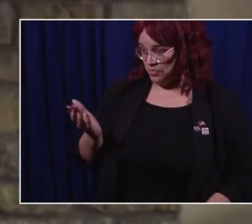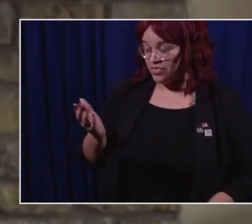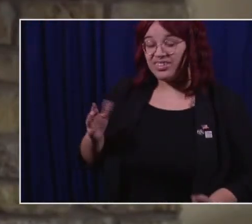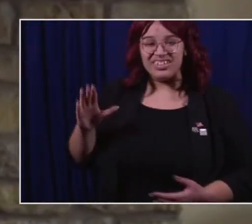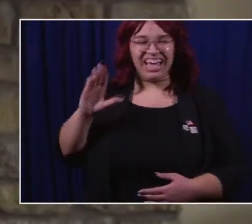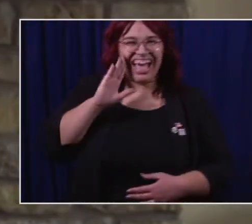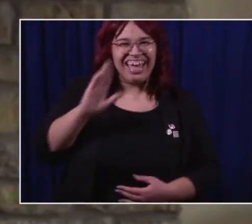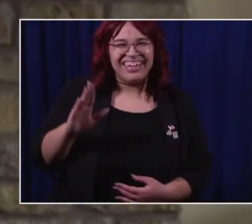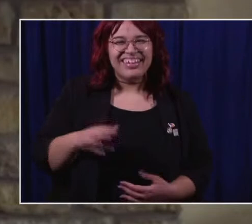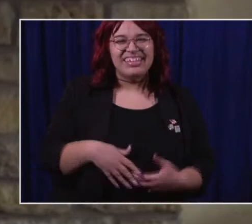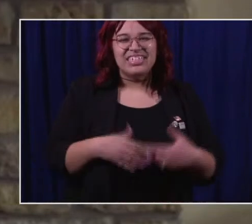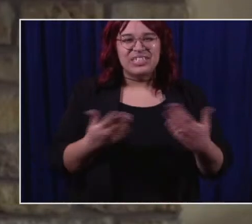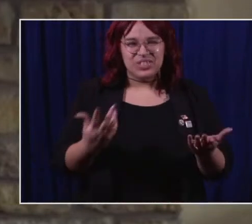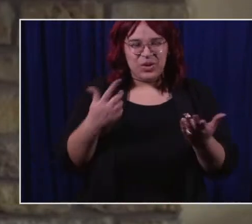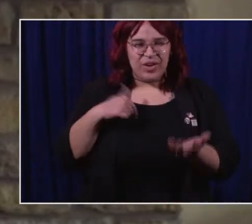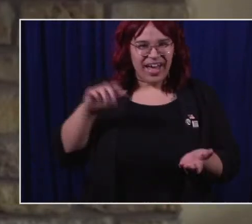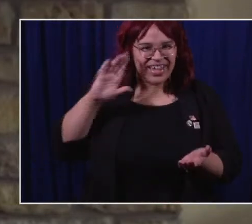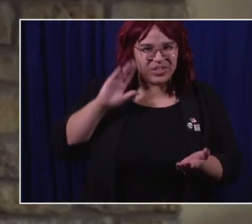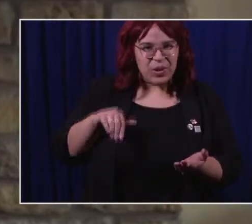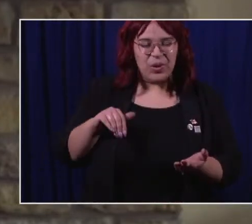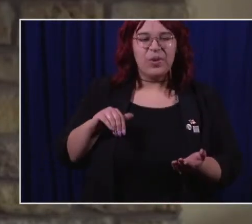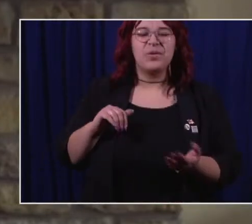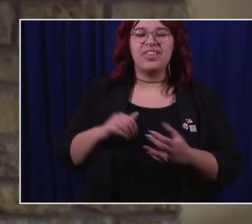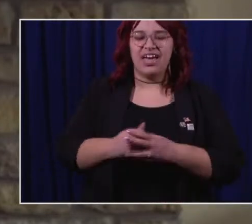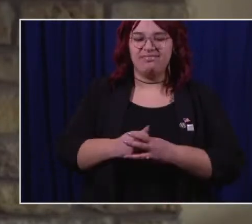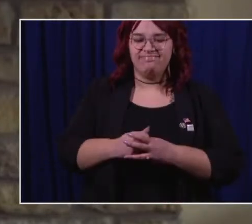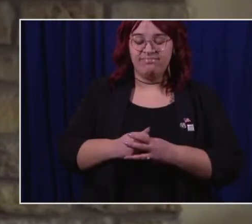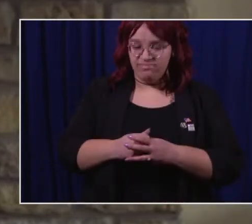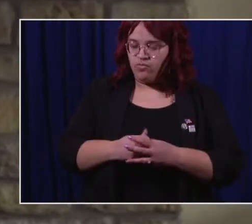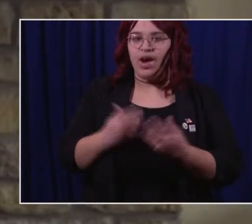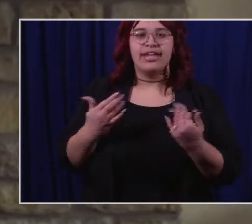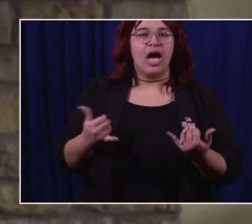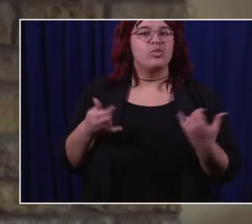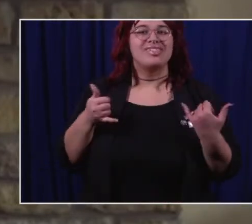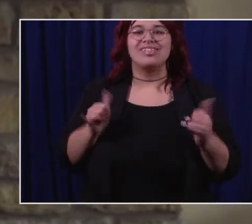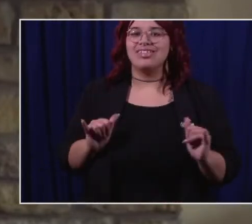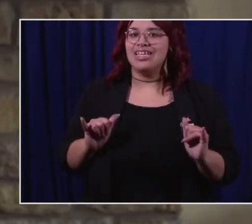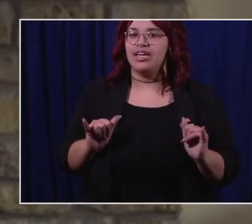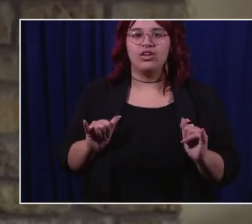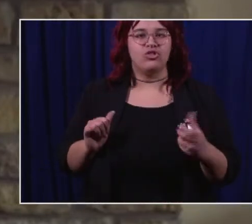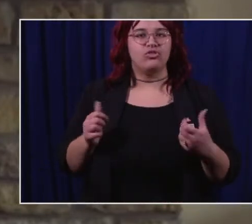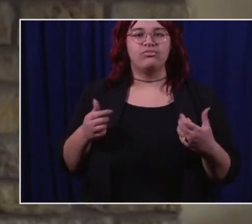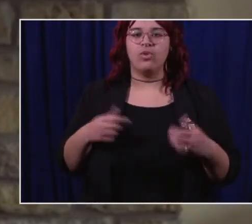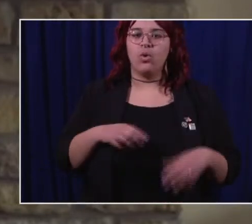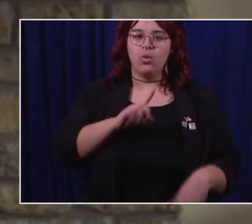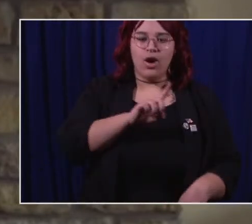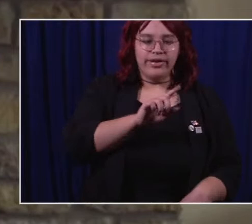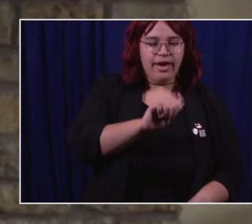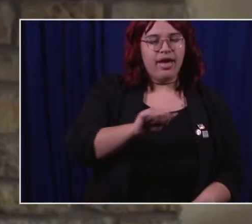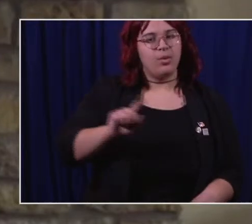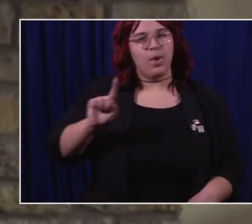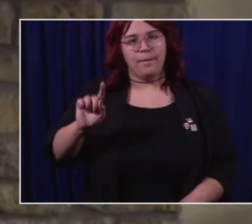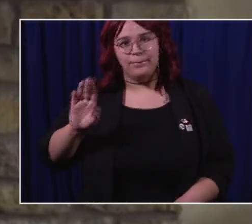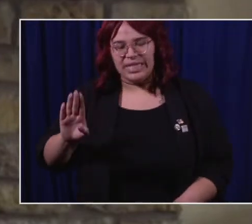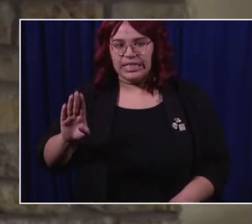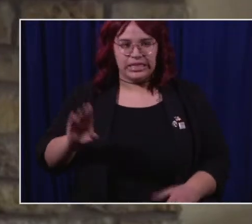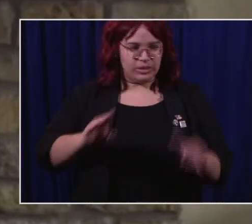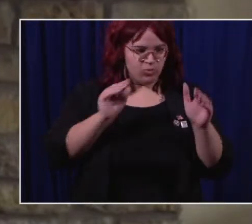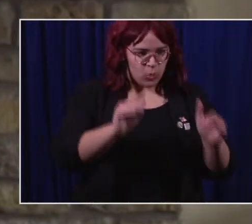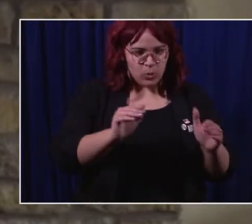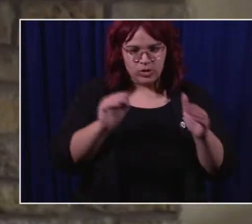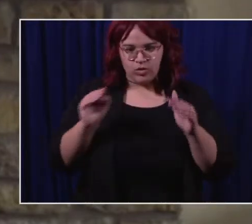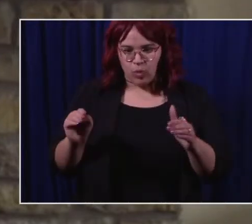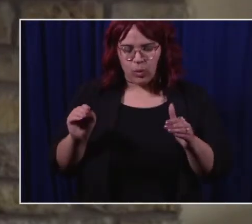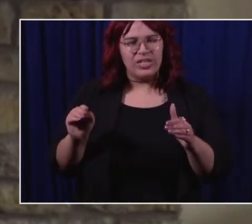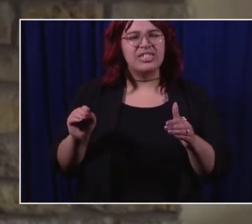know we're obviously still working through this 1B group, but when will we know who is next in line, and how will